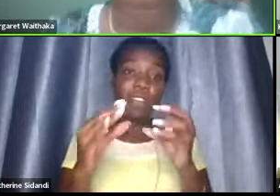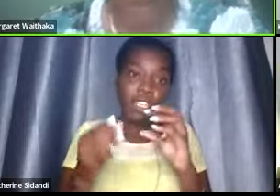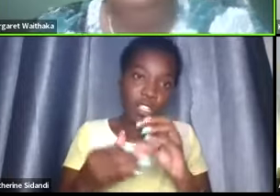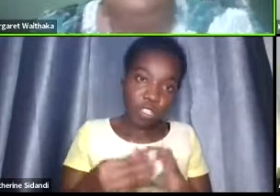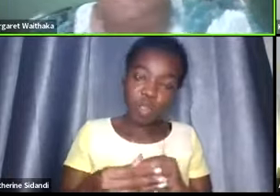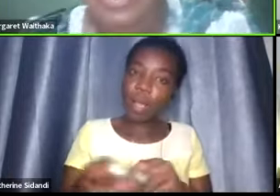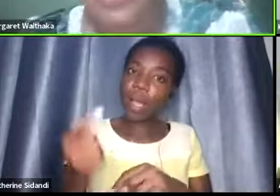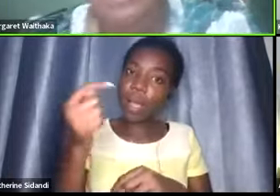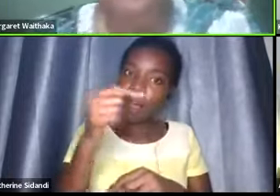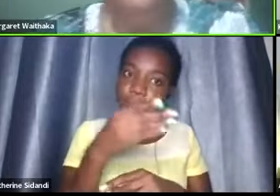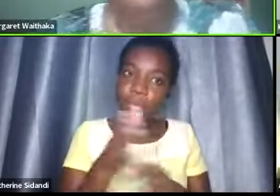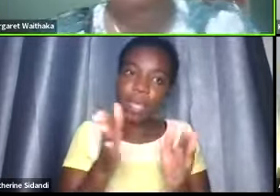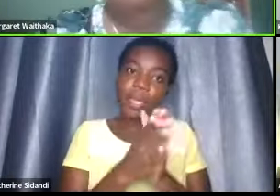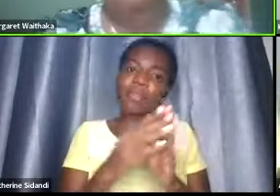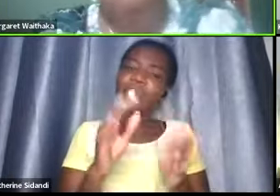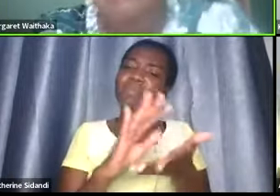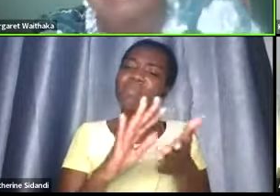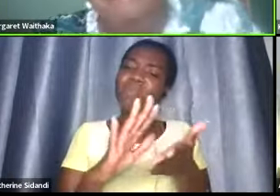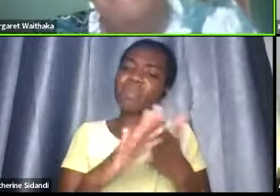hand, and you're satisfied with your career.